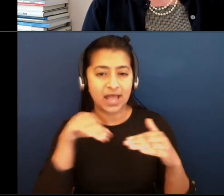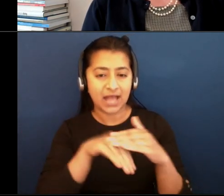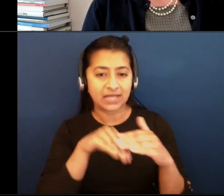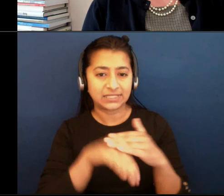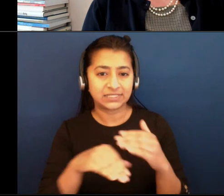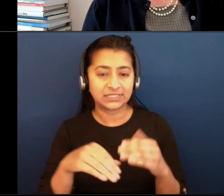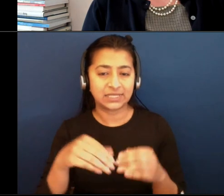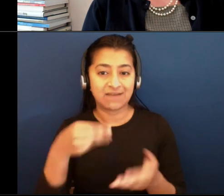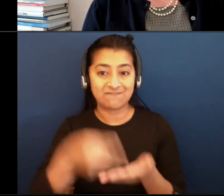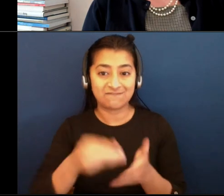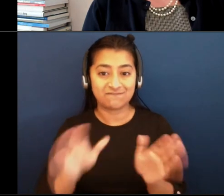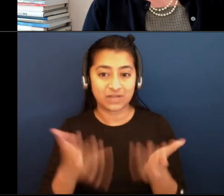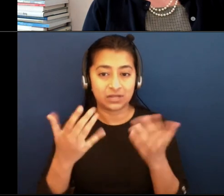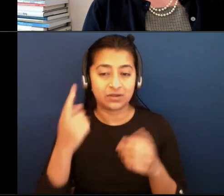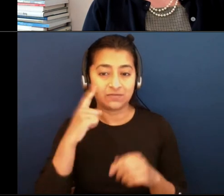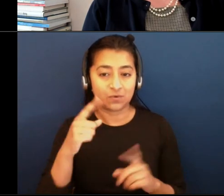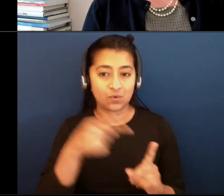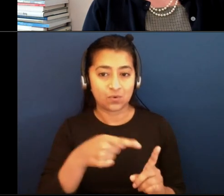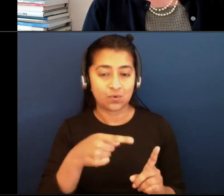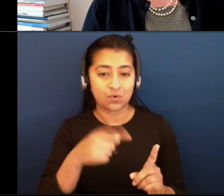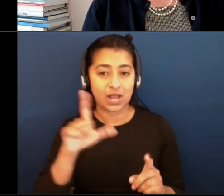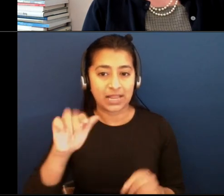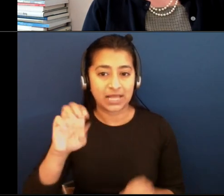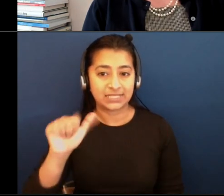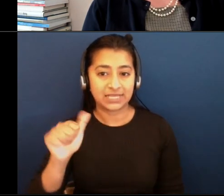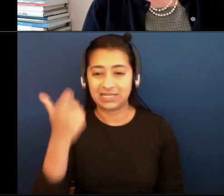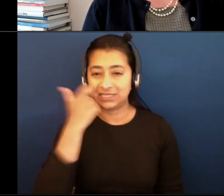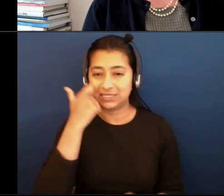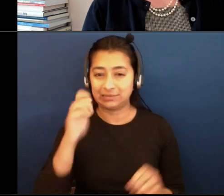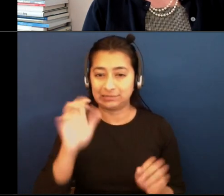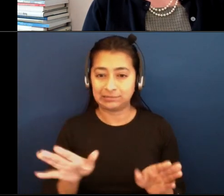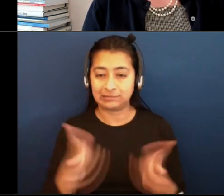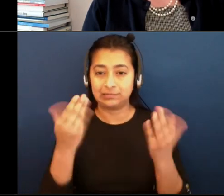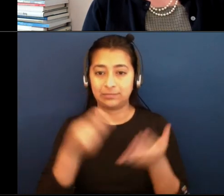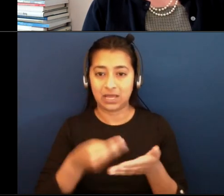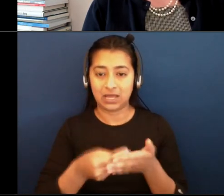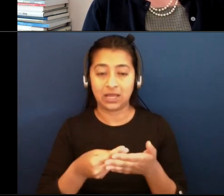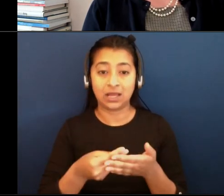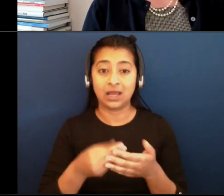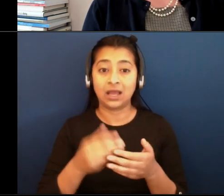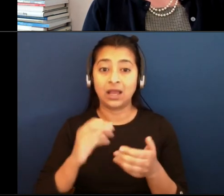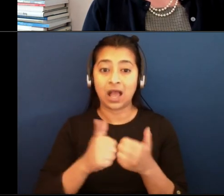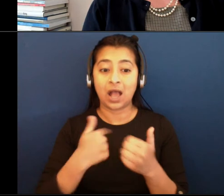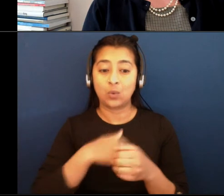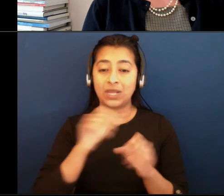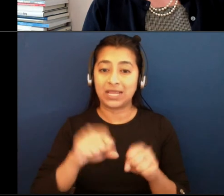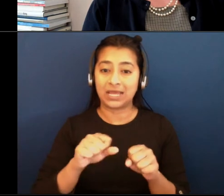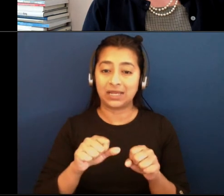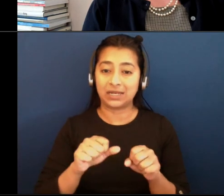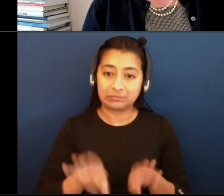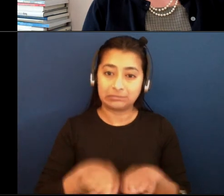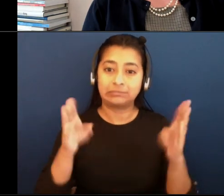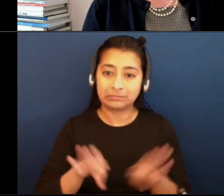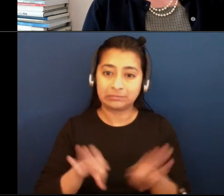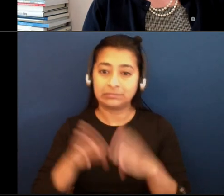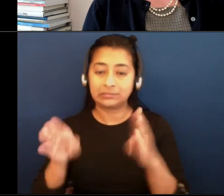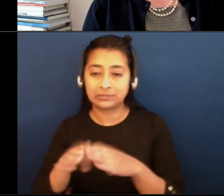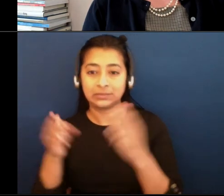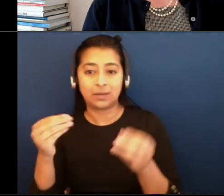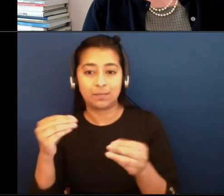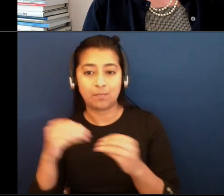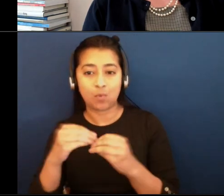fund drive for that. So a way in which to get us to make more papers available immediately open access